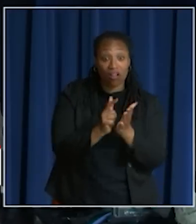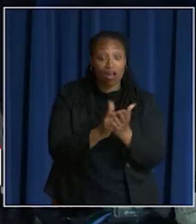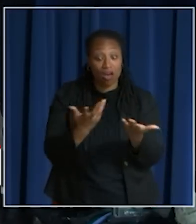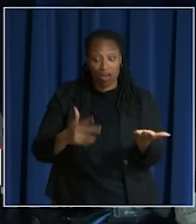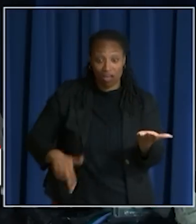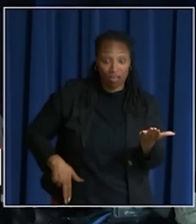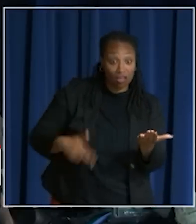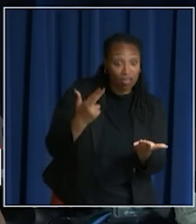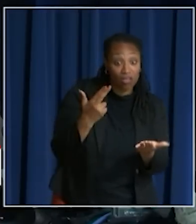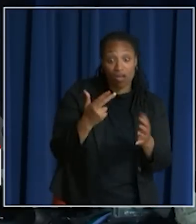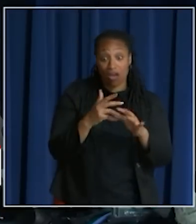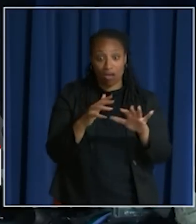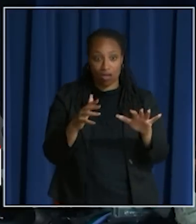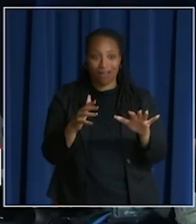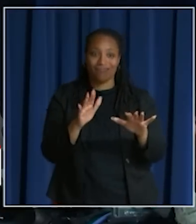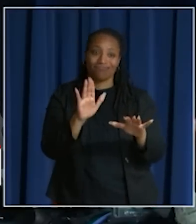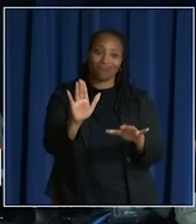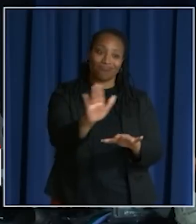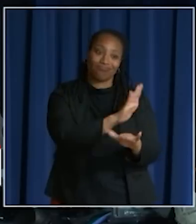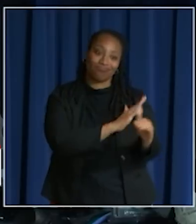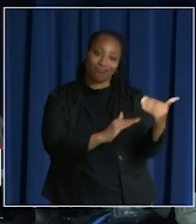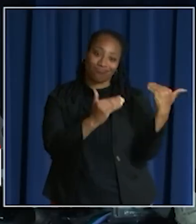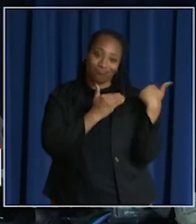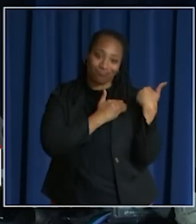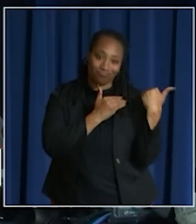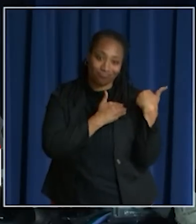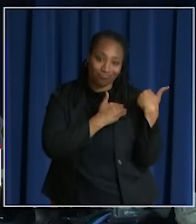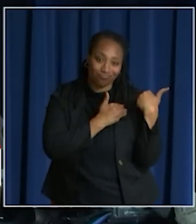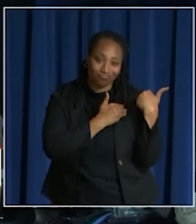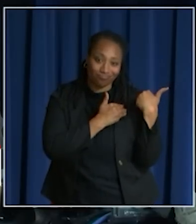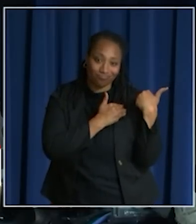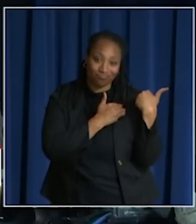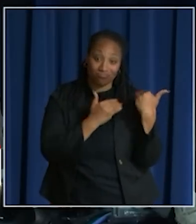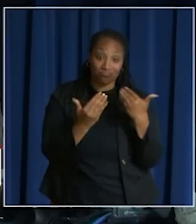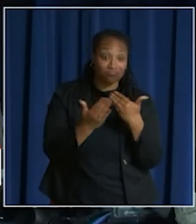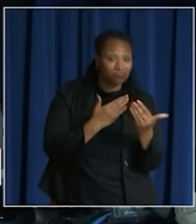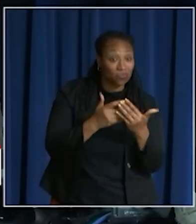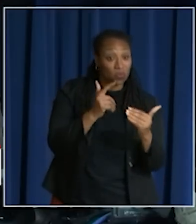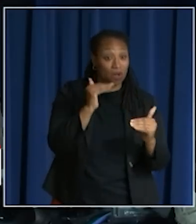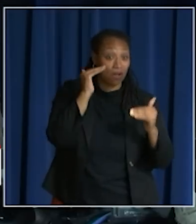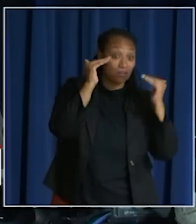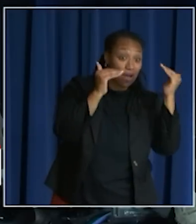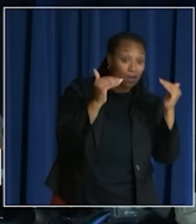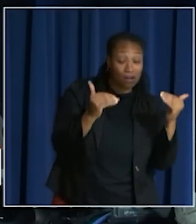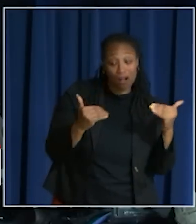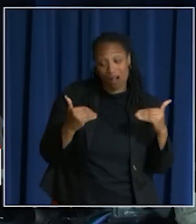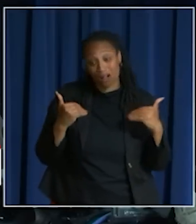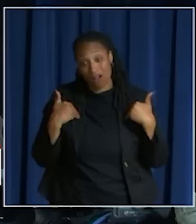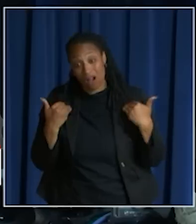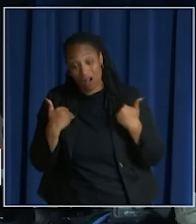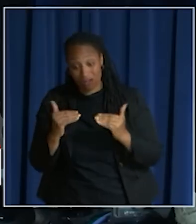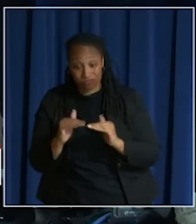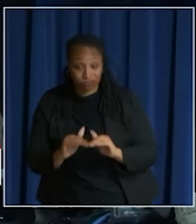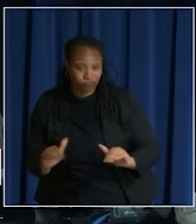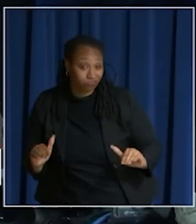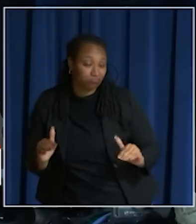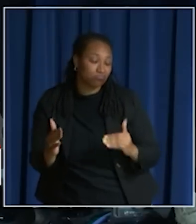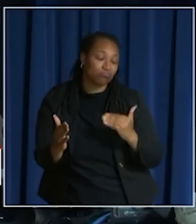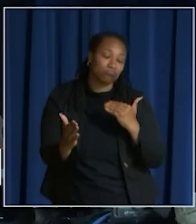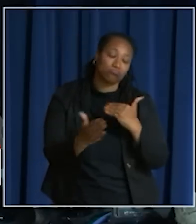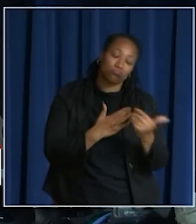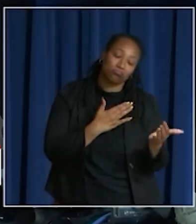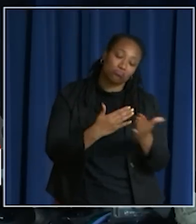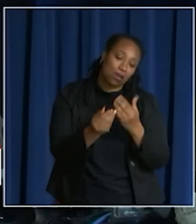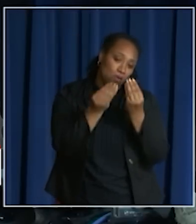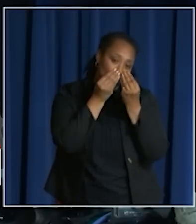accountability, and that's if you are an adult or if you are a juvenile. I don't think we always have that